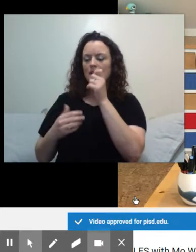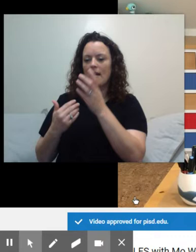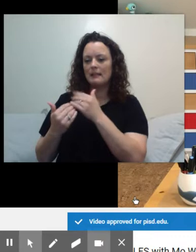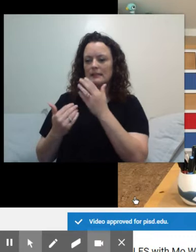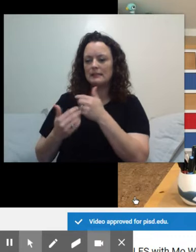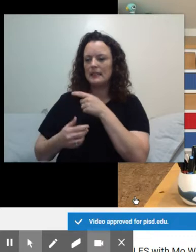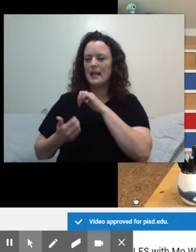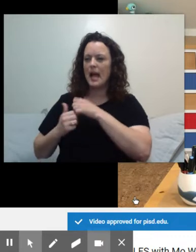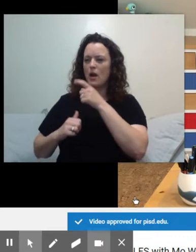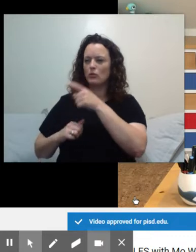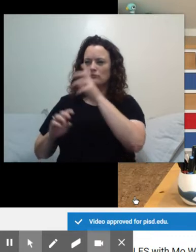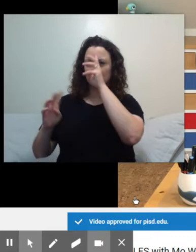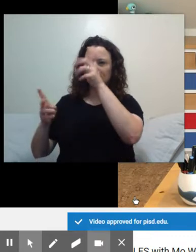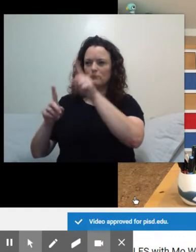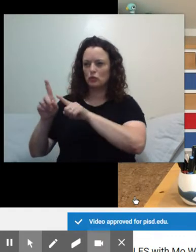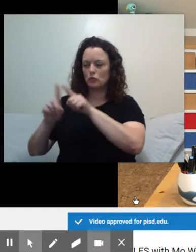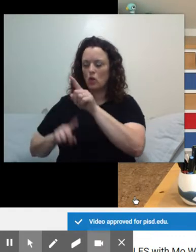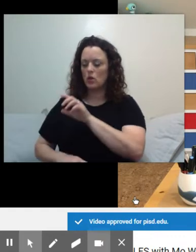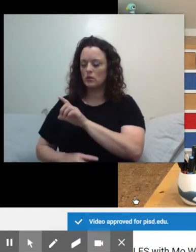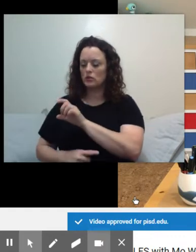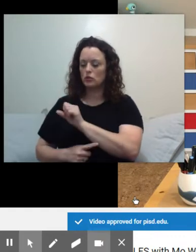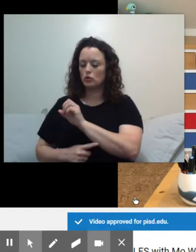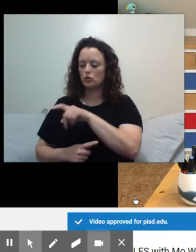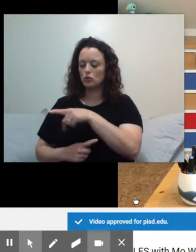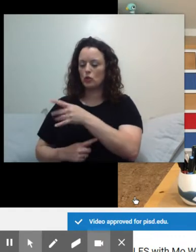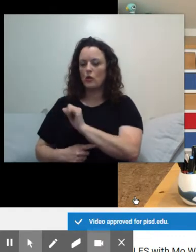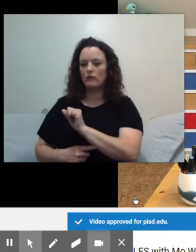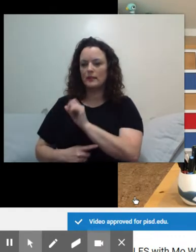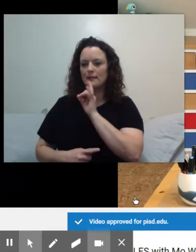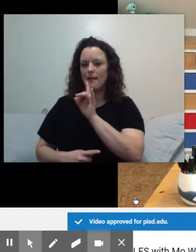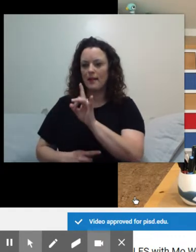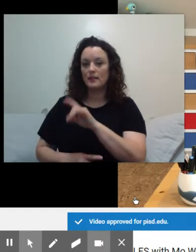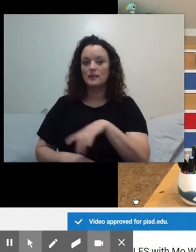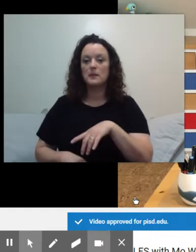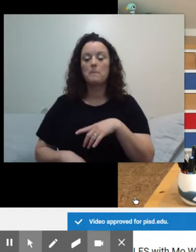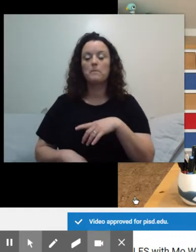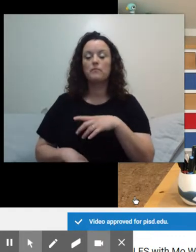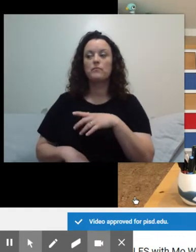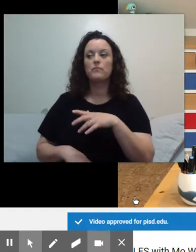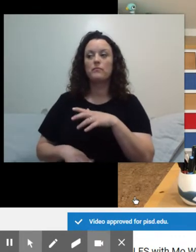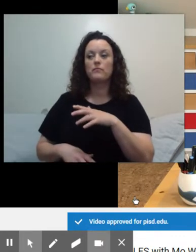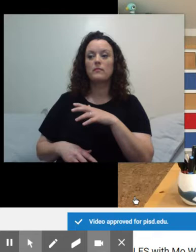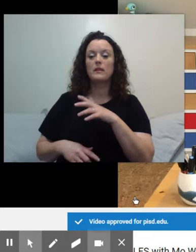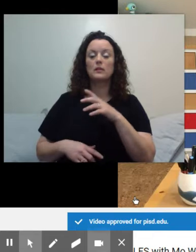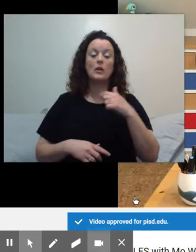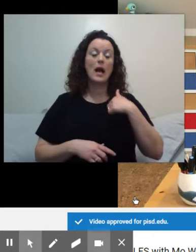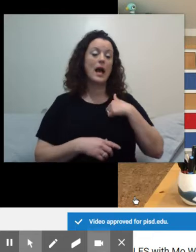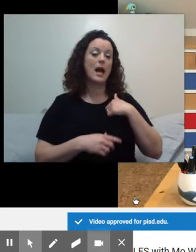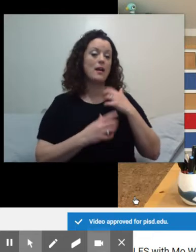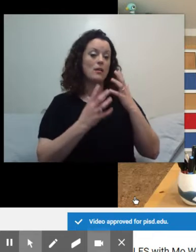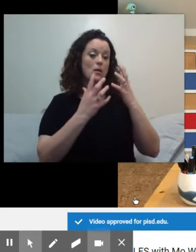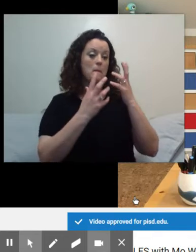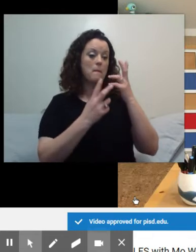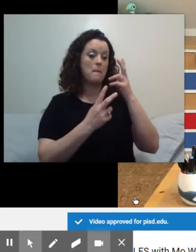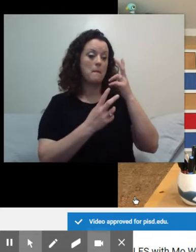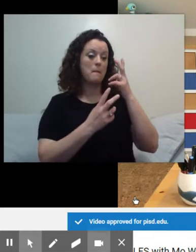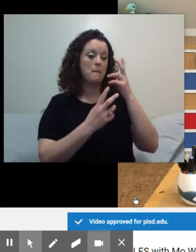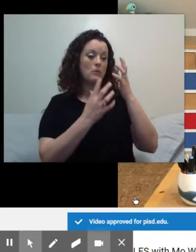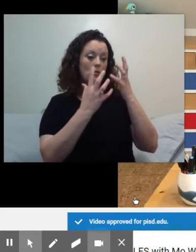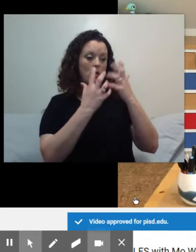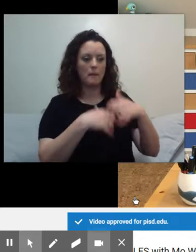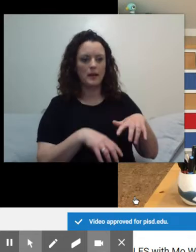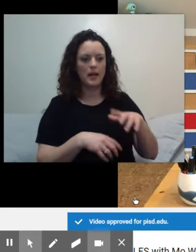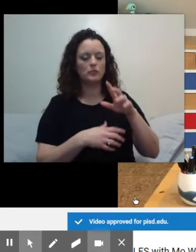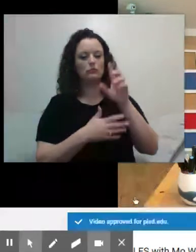That is a very good question. I did a combination of drawing them and doing them on the computer and cutting out